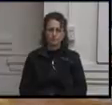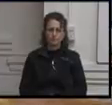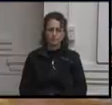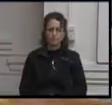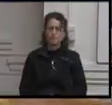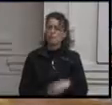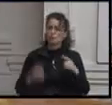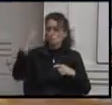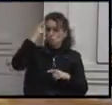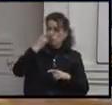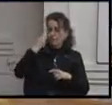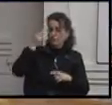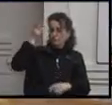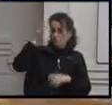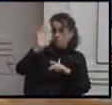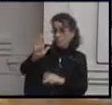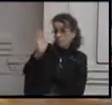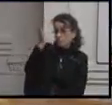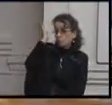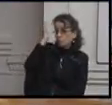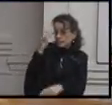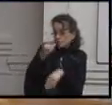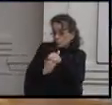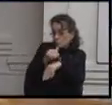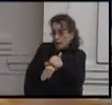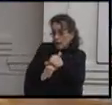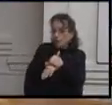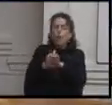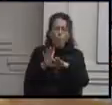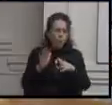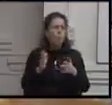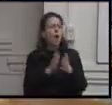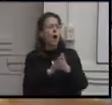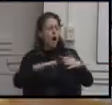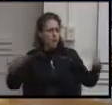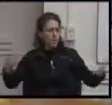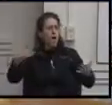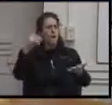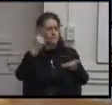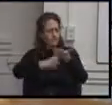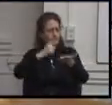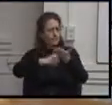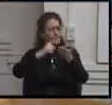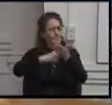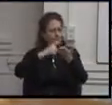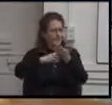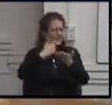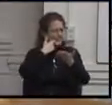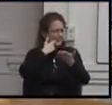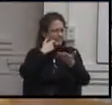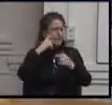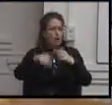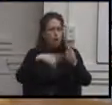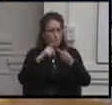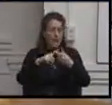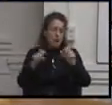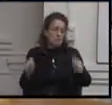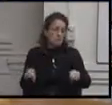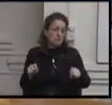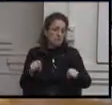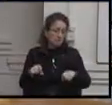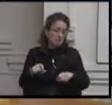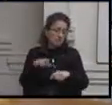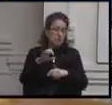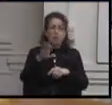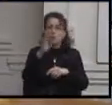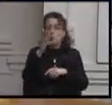been significant discussion about, well, we could close West Brattleboro. And we wanted to get concrete data